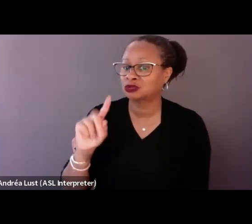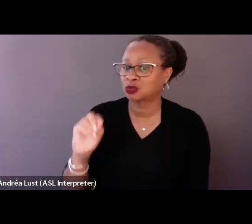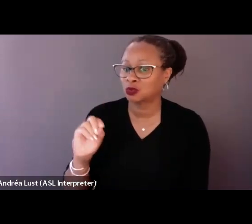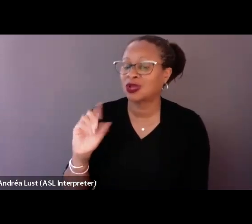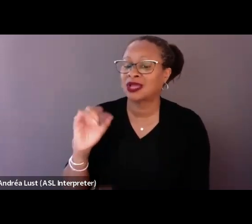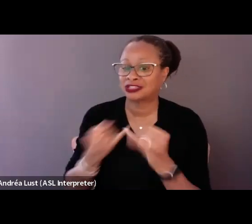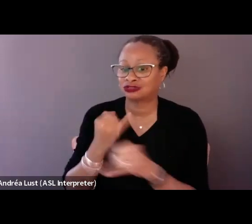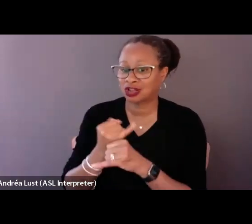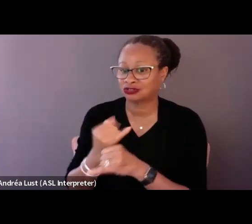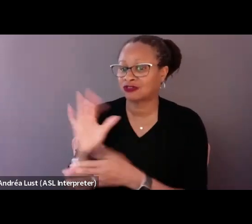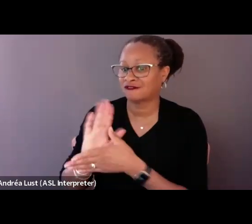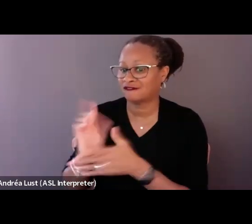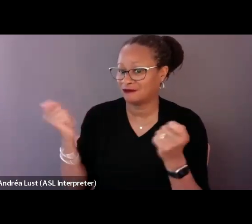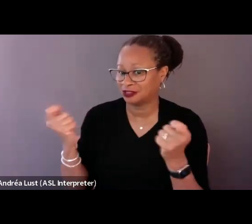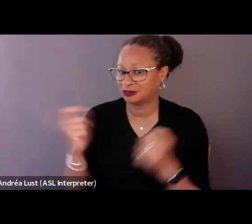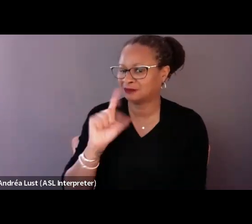Festival.